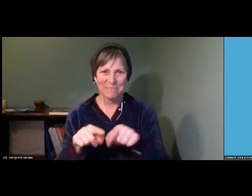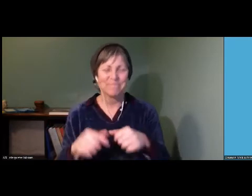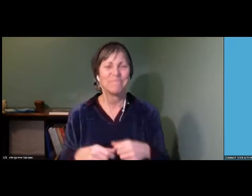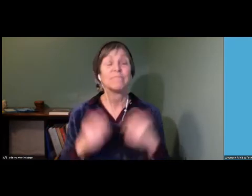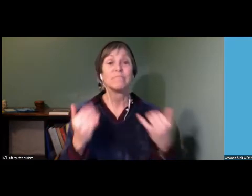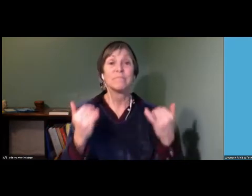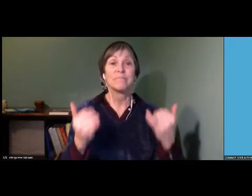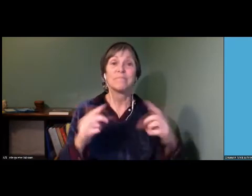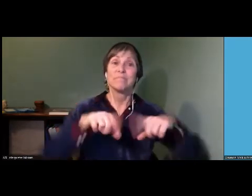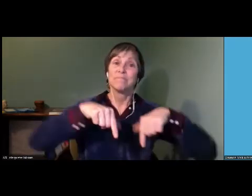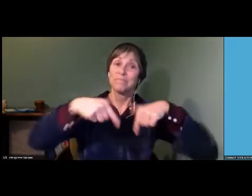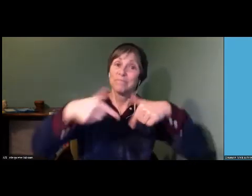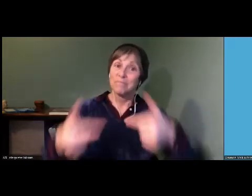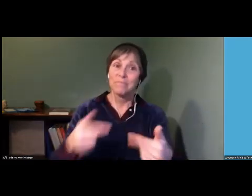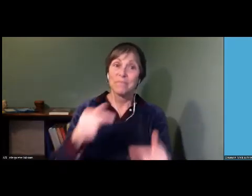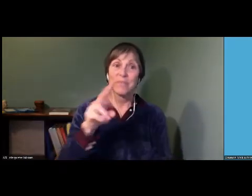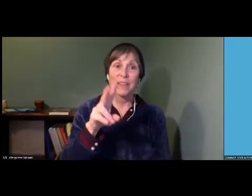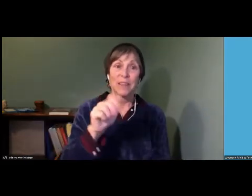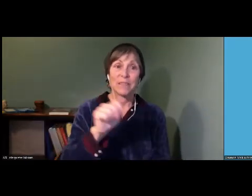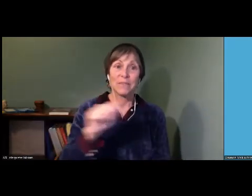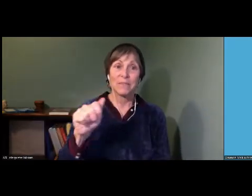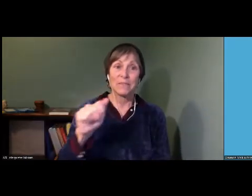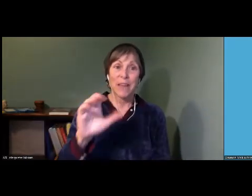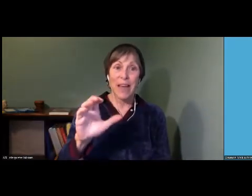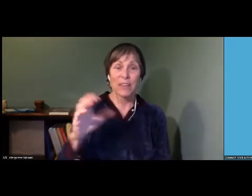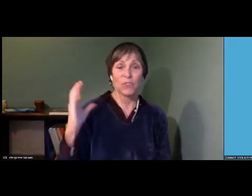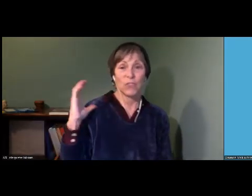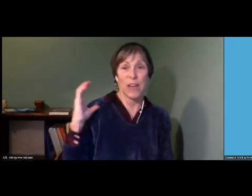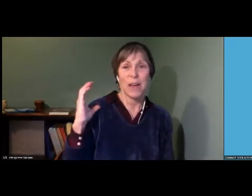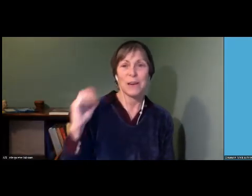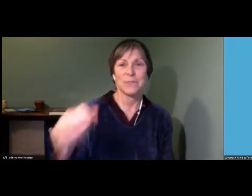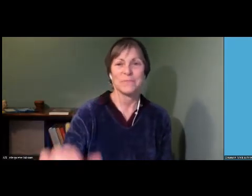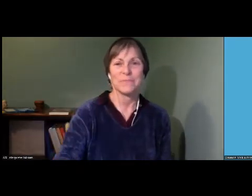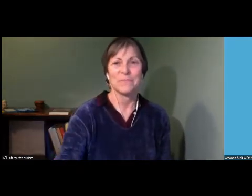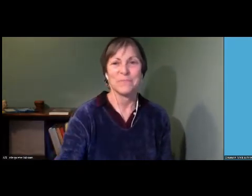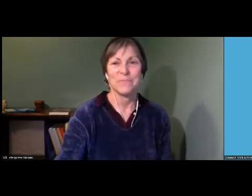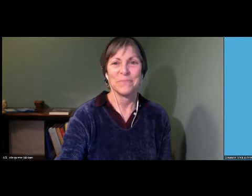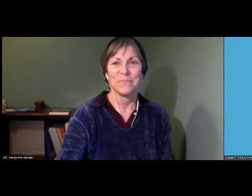to turn it over to our VAC chair, Zoilo Torres, for his opening remarks.